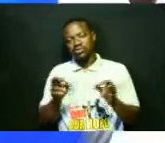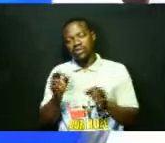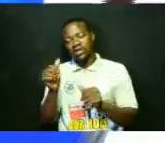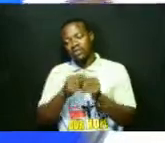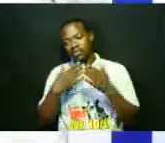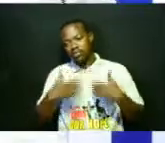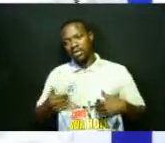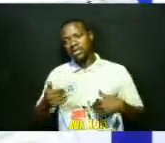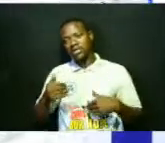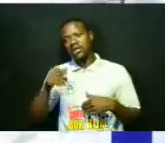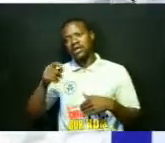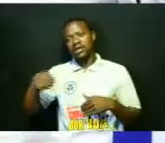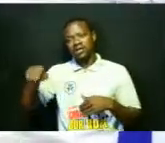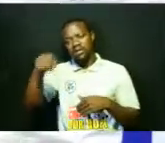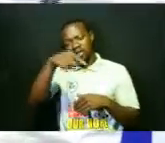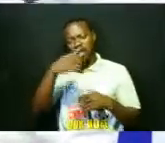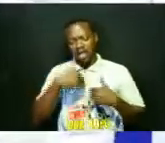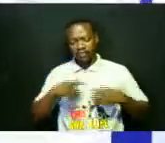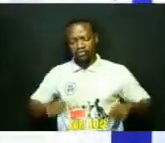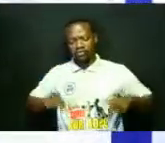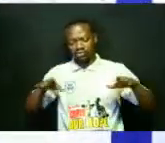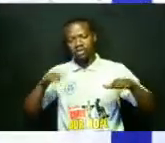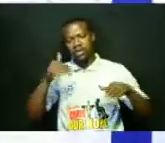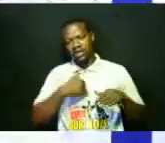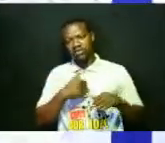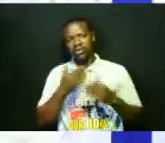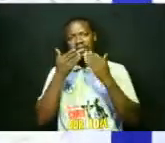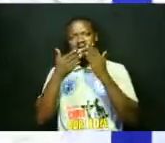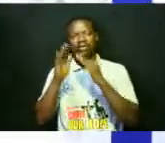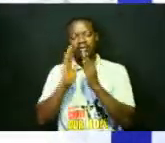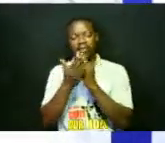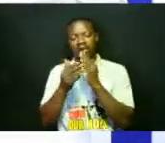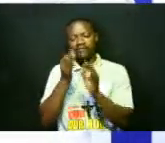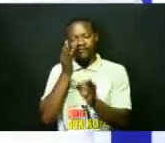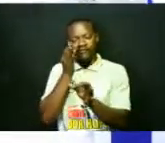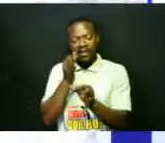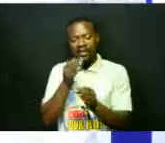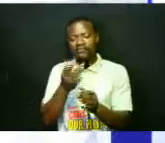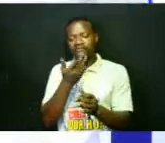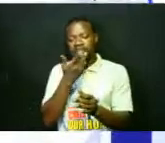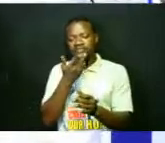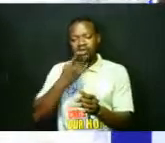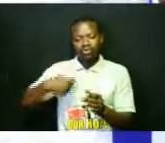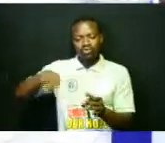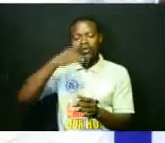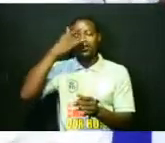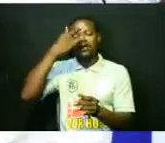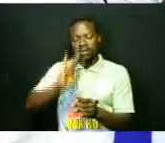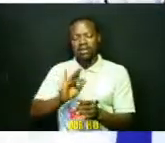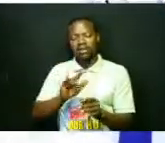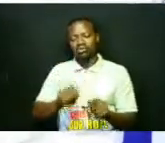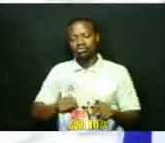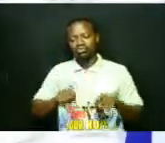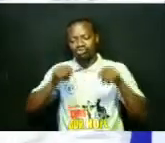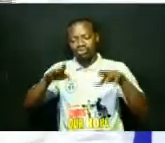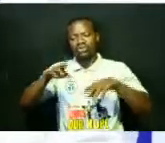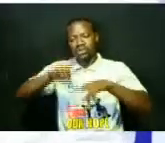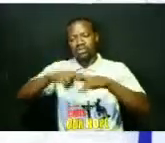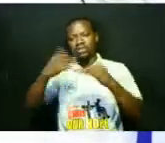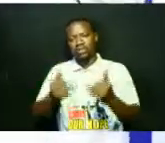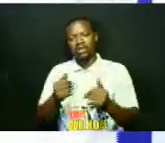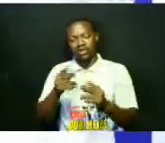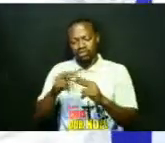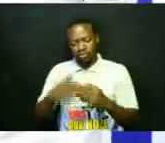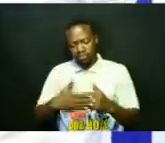with the throne. And we thank God by his favor he has enthroned us. Amen. And from tonight you will begin